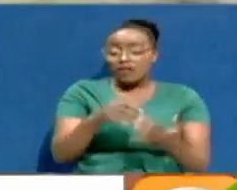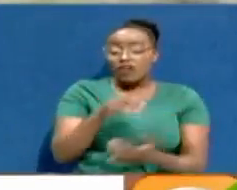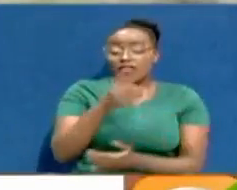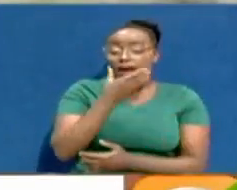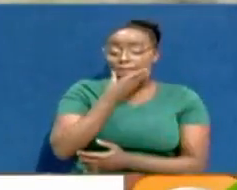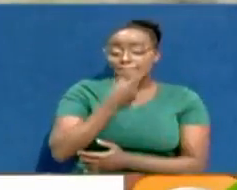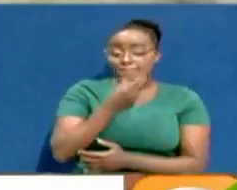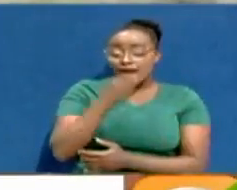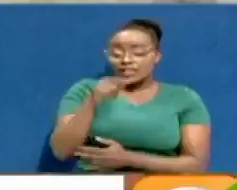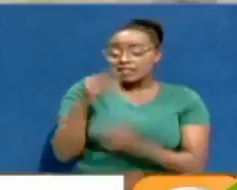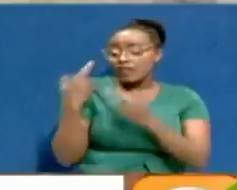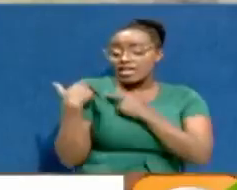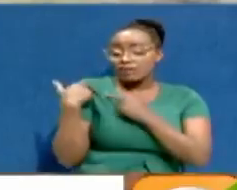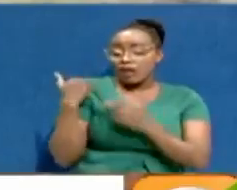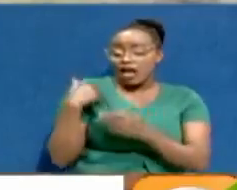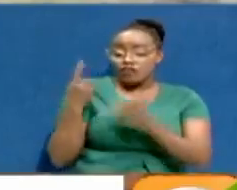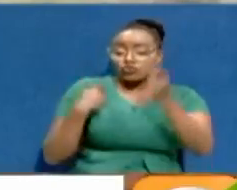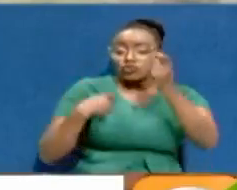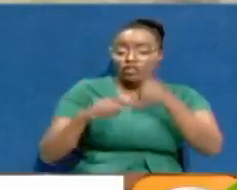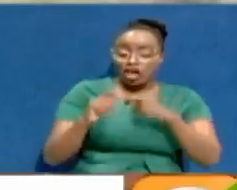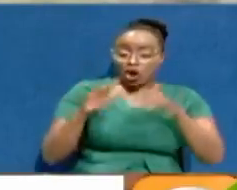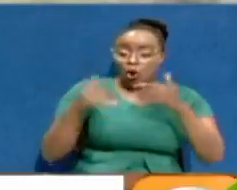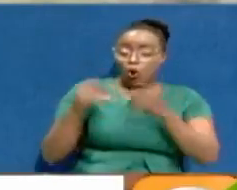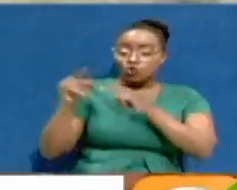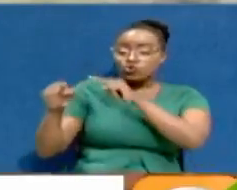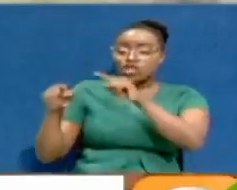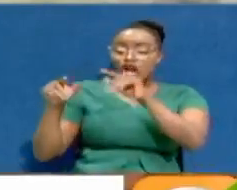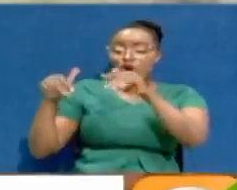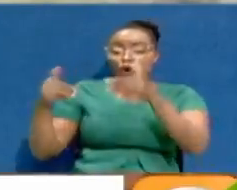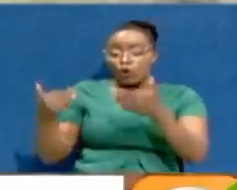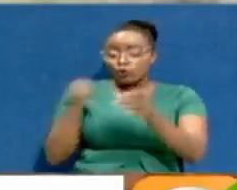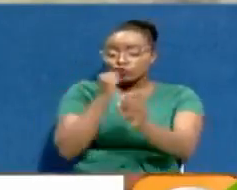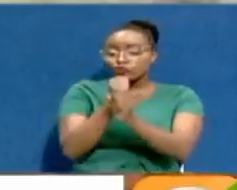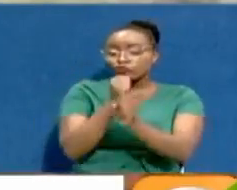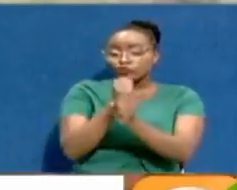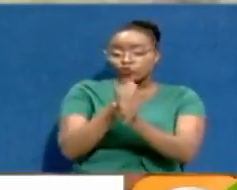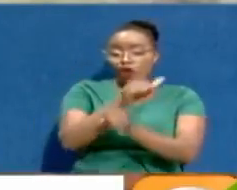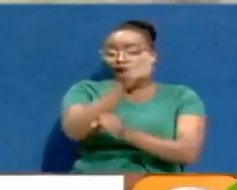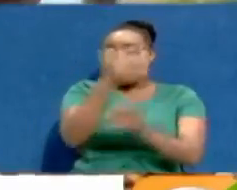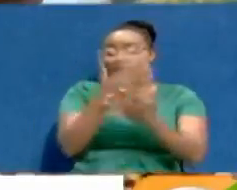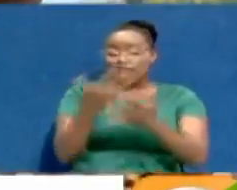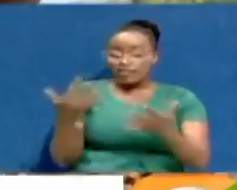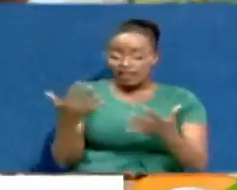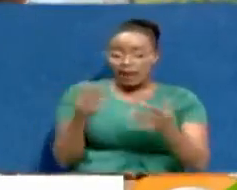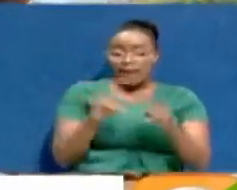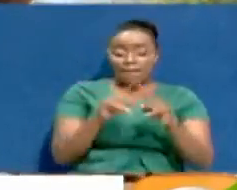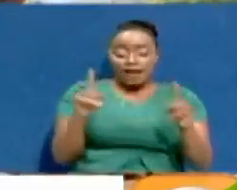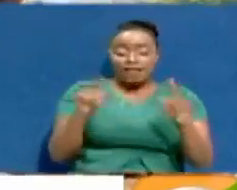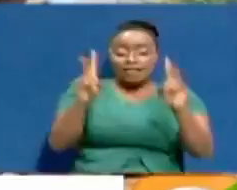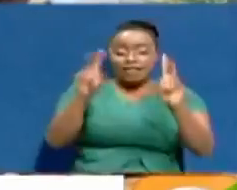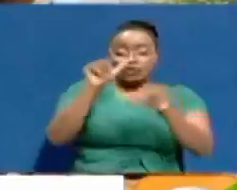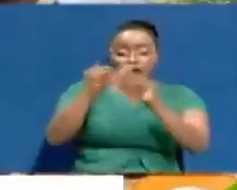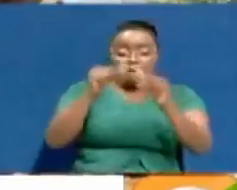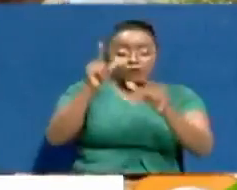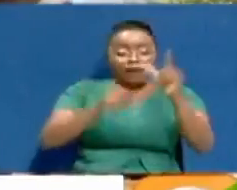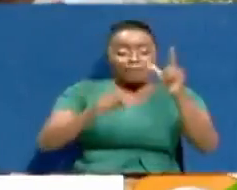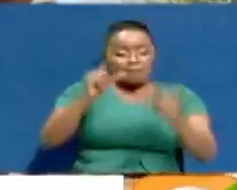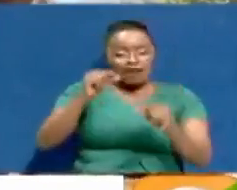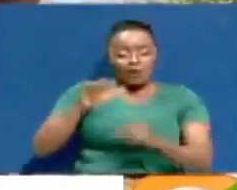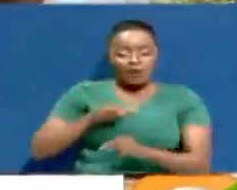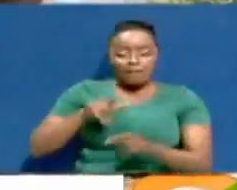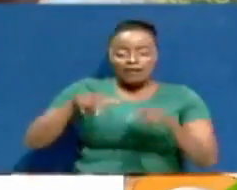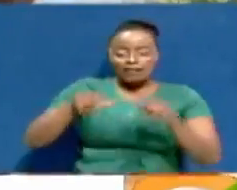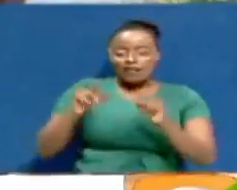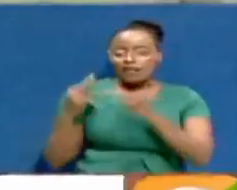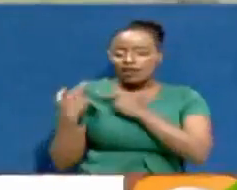ndio wako na idhini ya kuusa, labda kuchinja ama kufanya jambo lingine. Ilhali kwa maneno ya maziwa kina mama